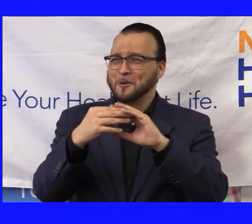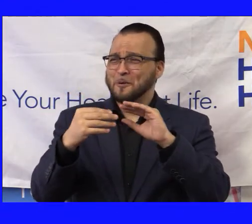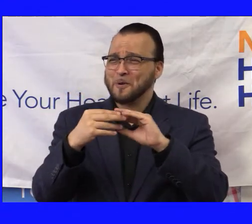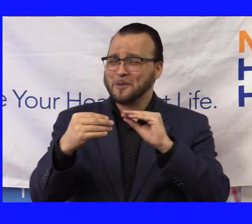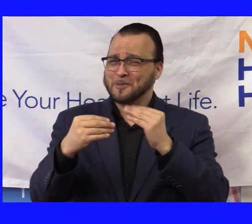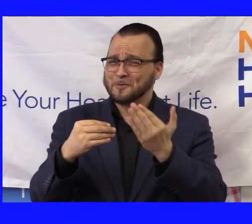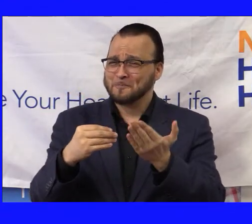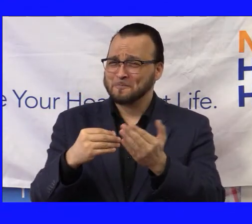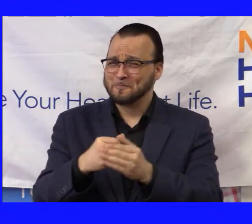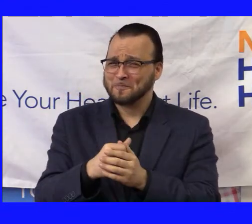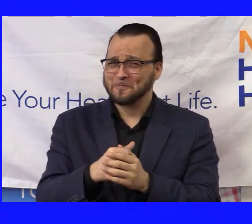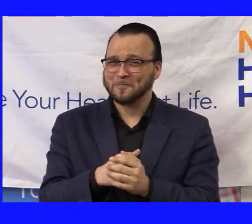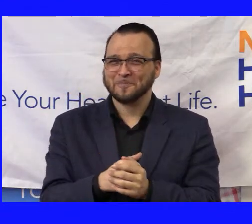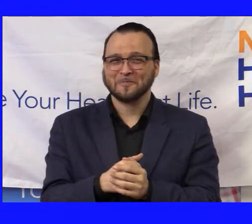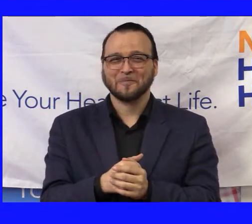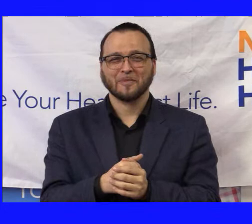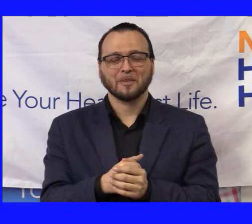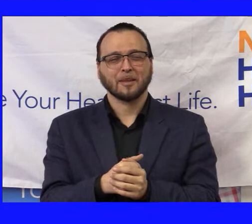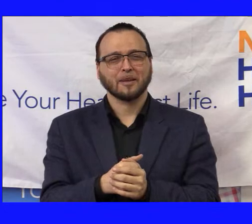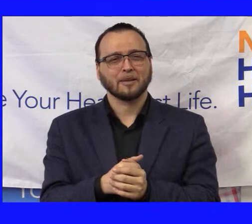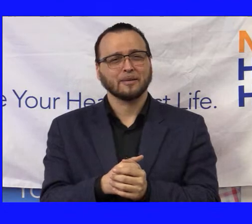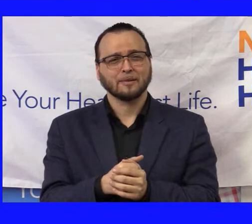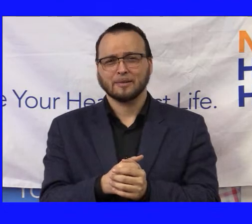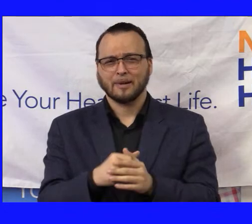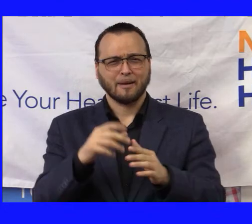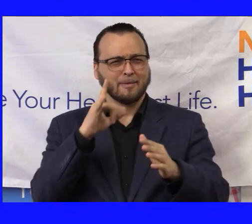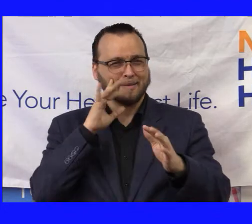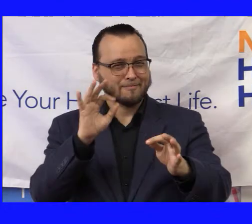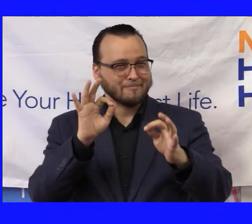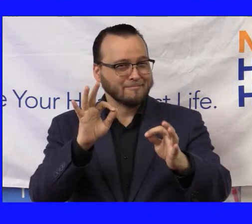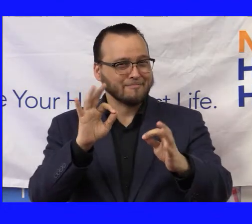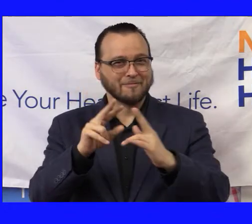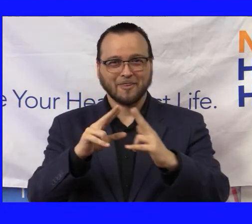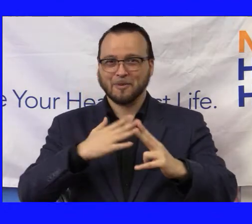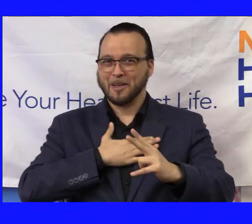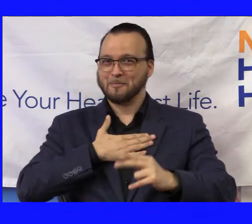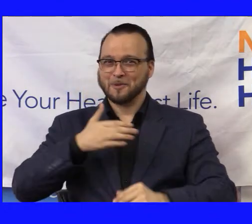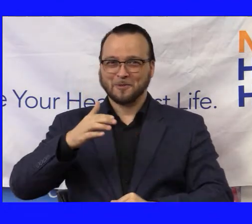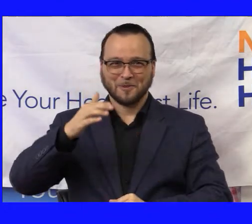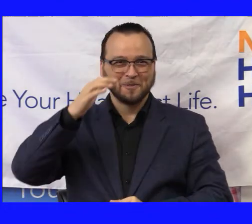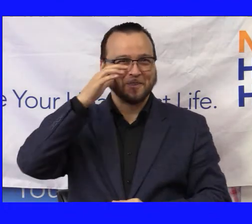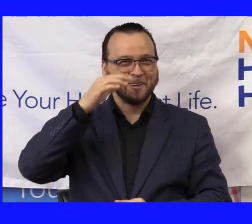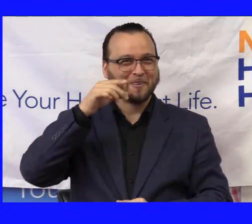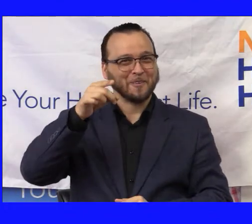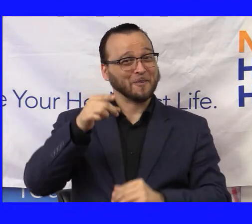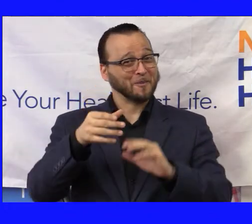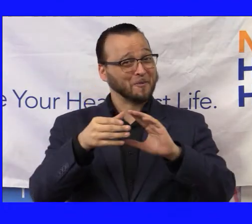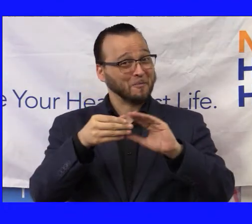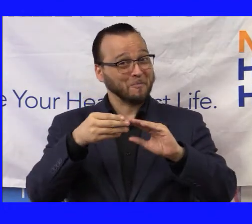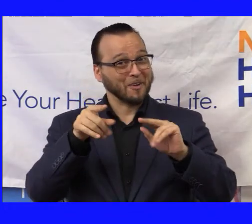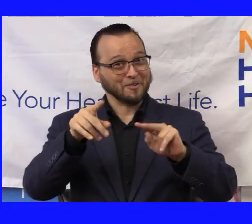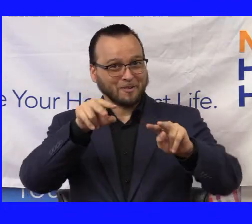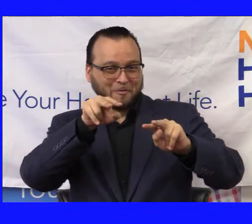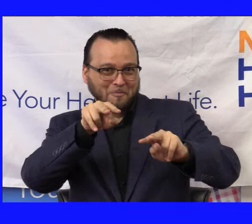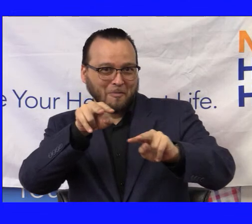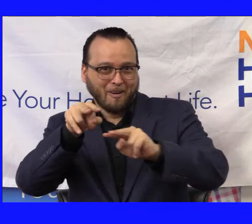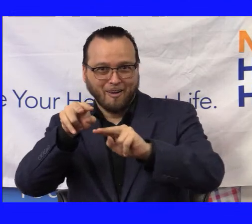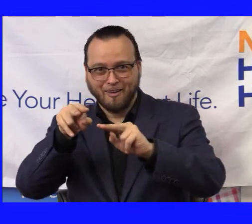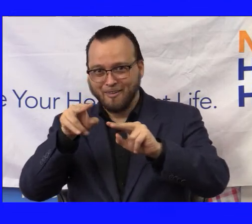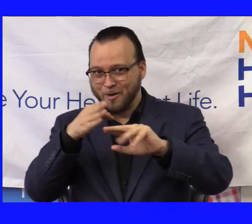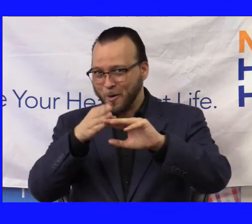All right, and again, I think, superb, and I'm very happy to hear, as you mentioned, about monitoring overutilization